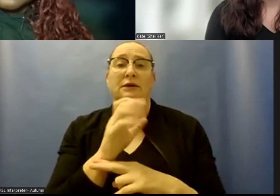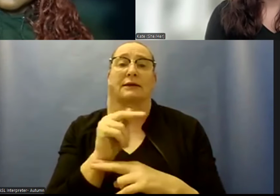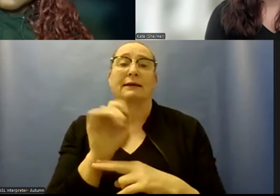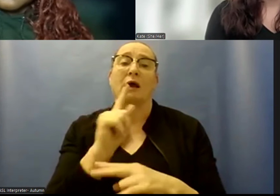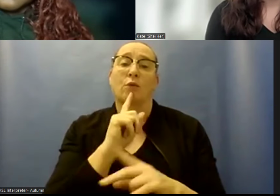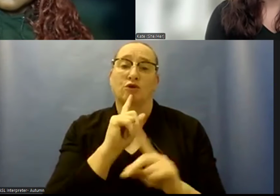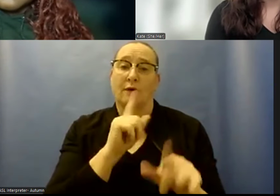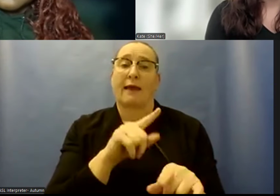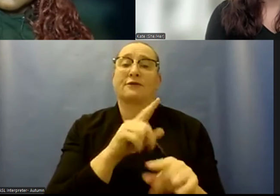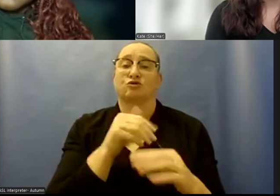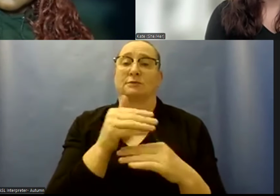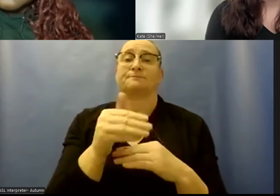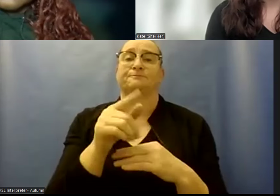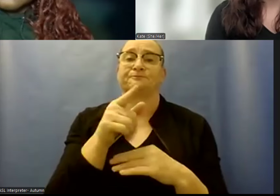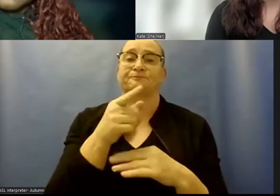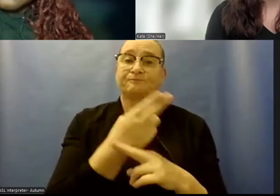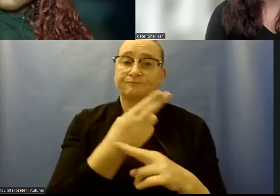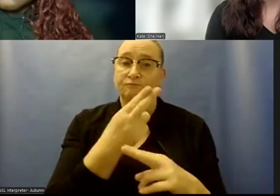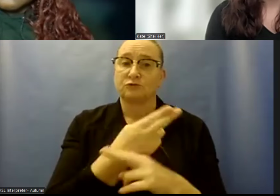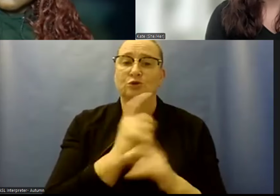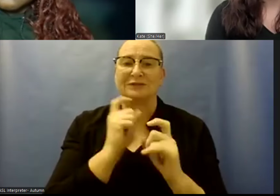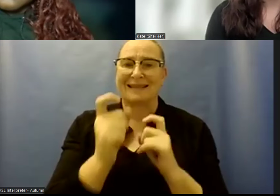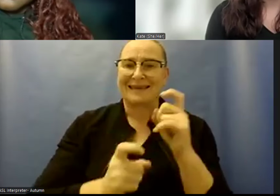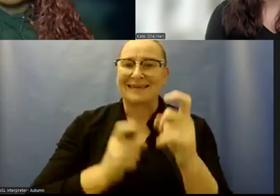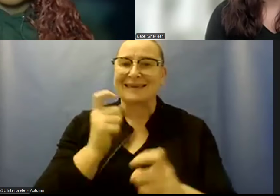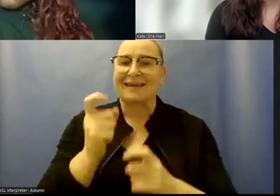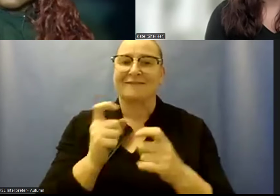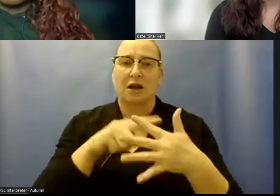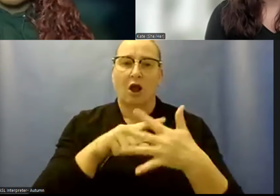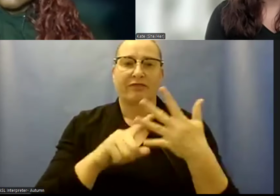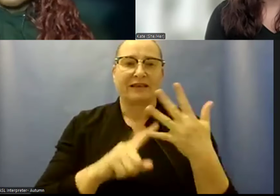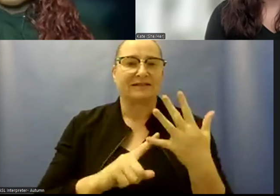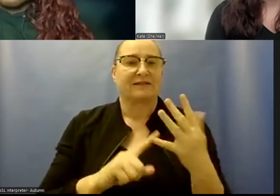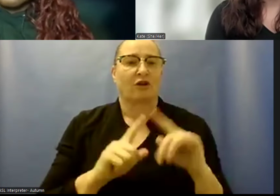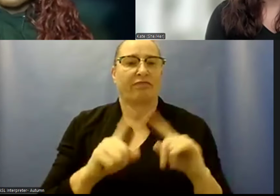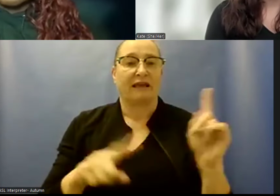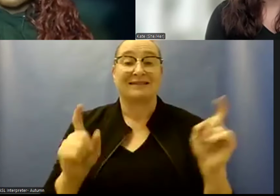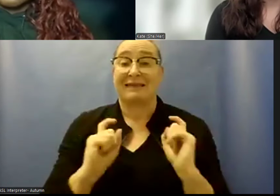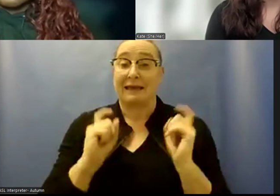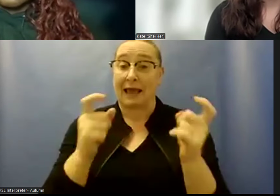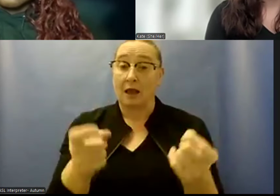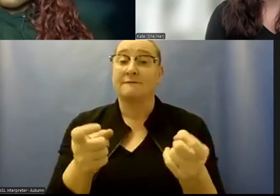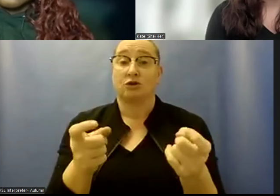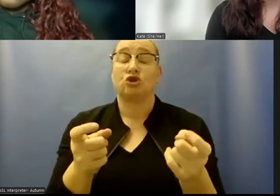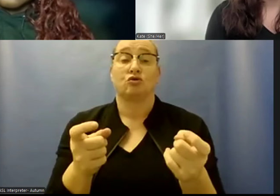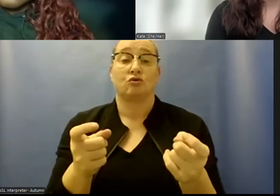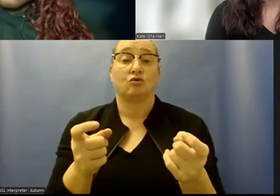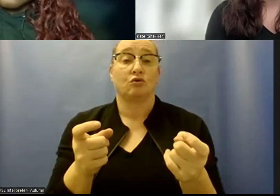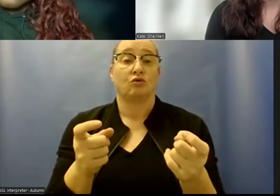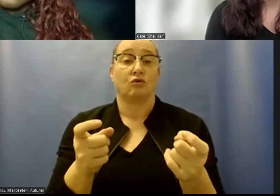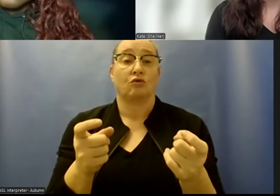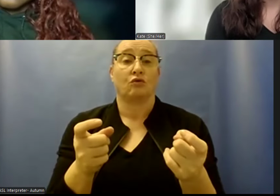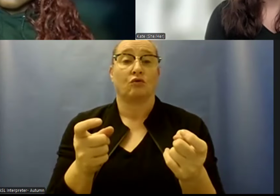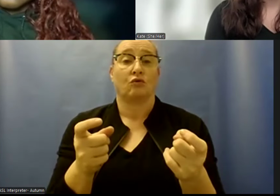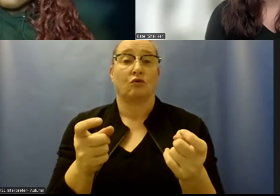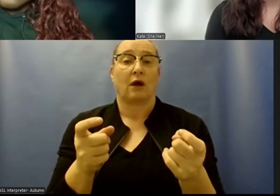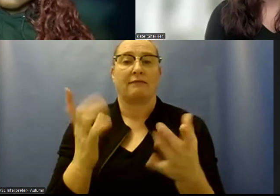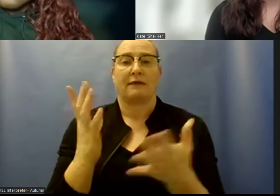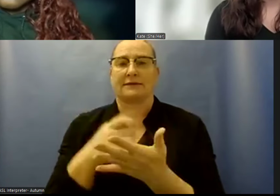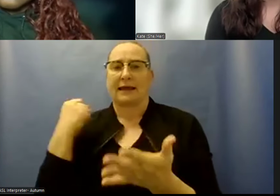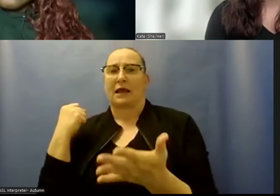this question next. Using the gifts and all these different things that they gave you and taking it